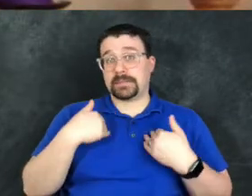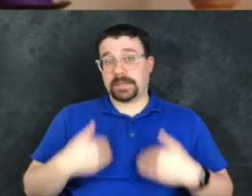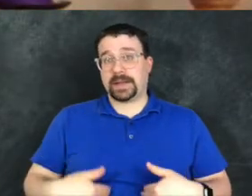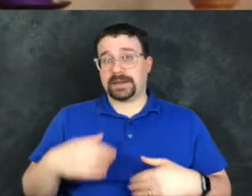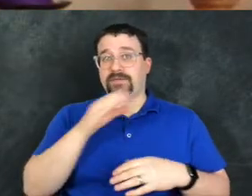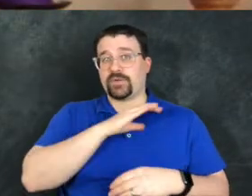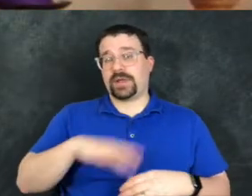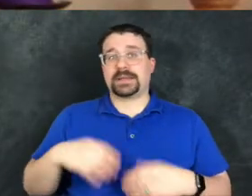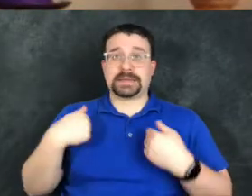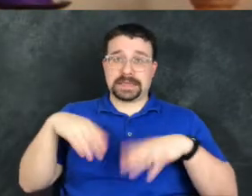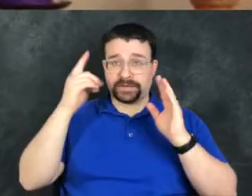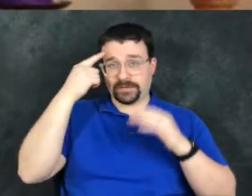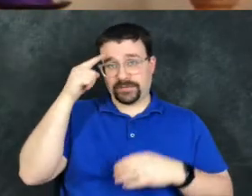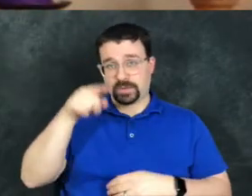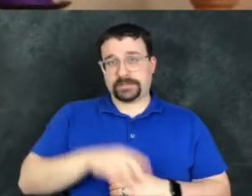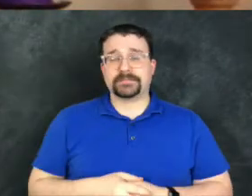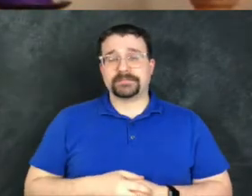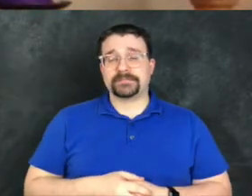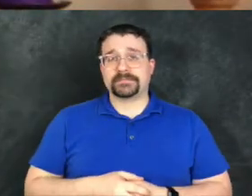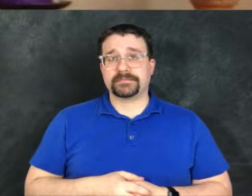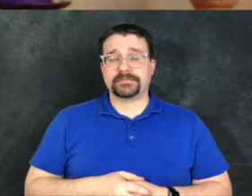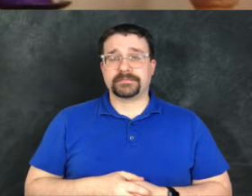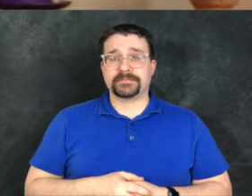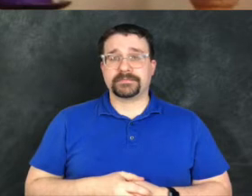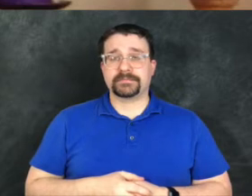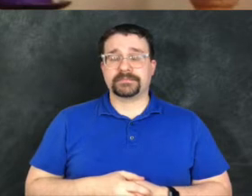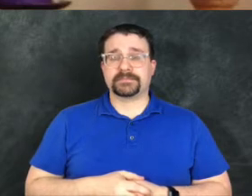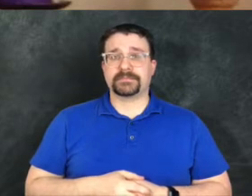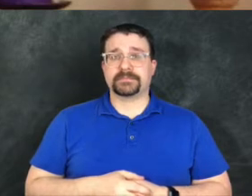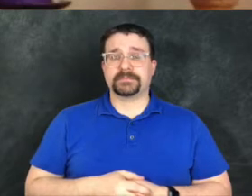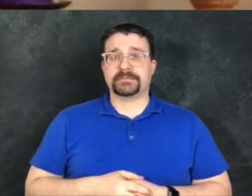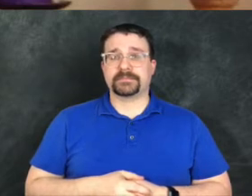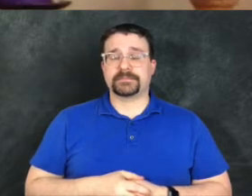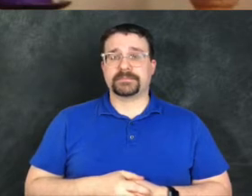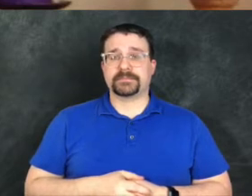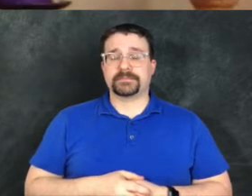This is the body of Christ given for you.